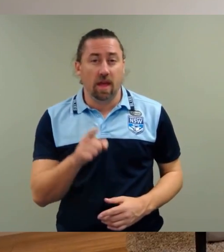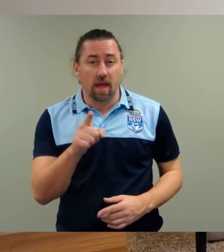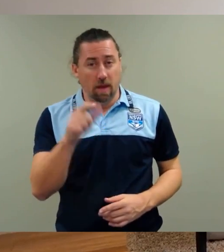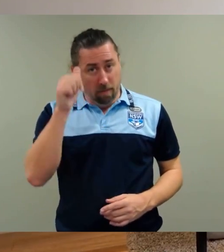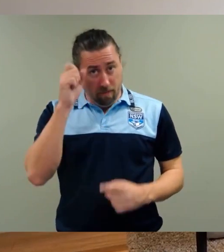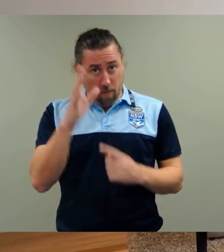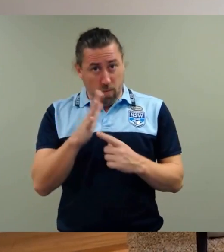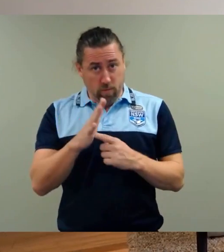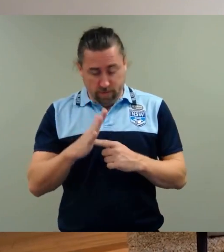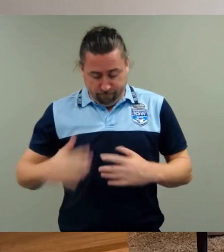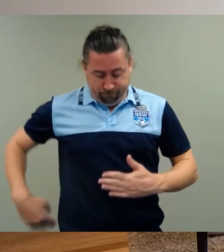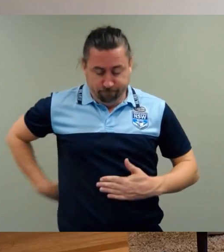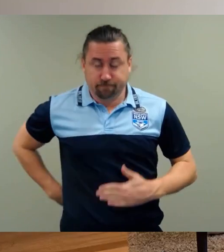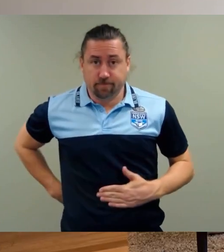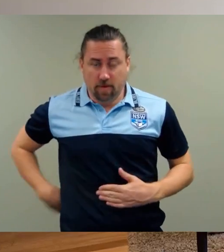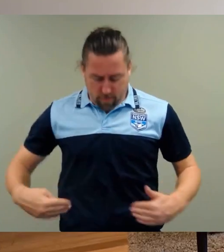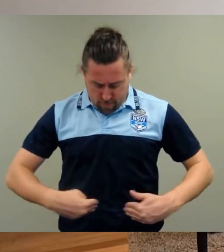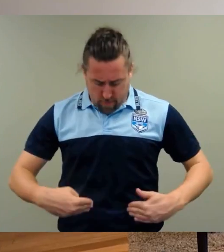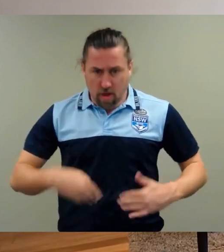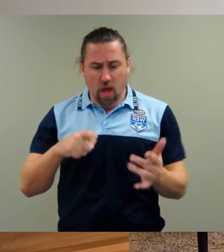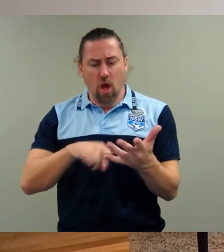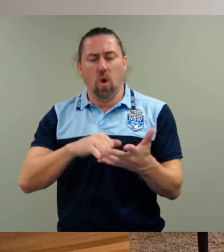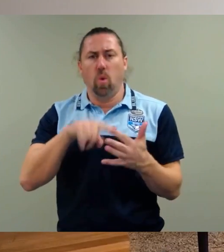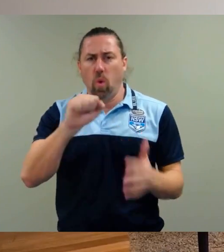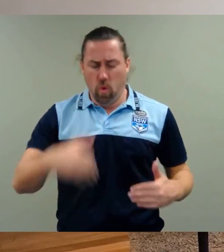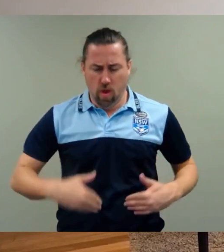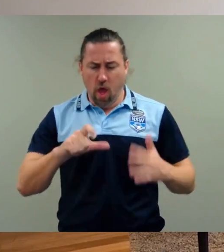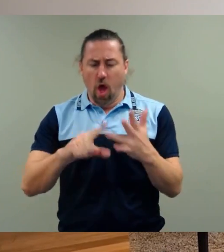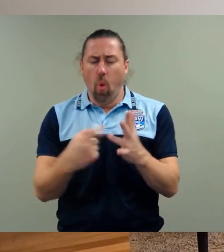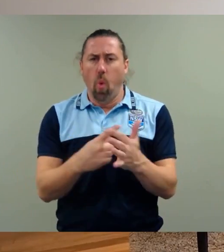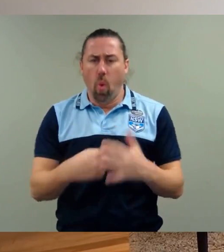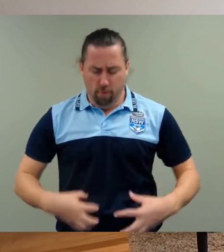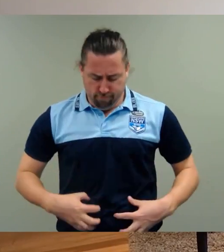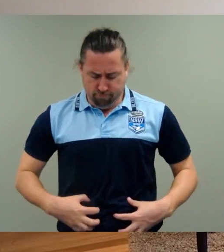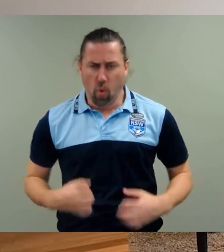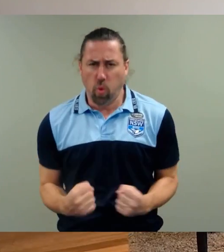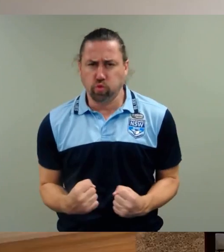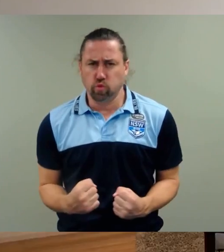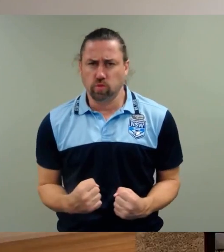Remember to keep your back nice and straight by engaging your core muscles.